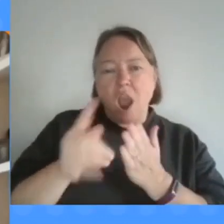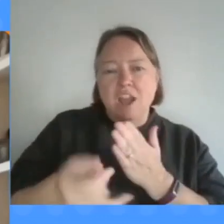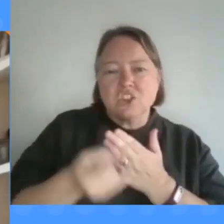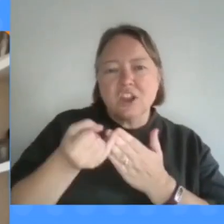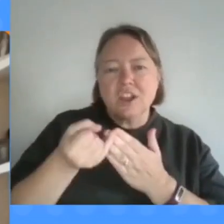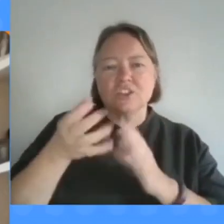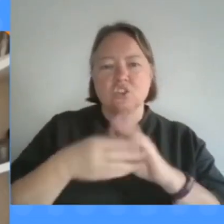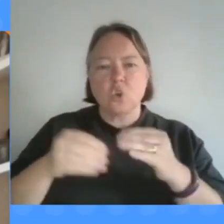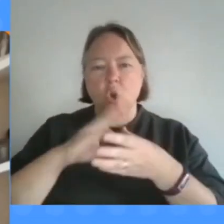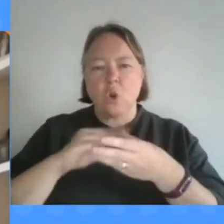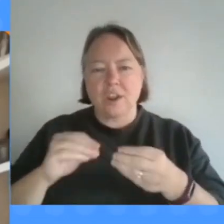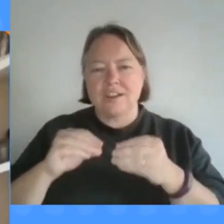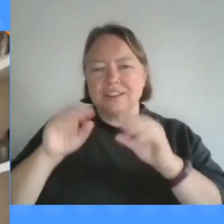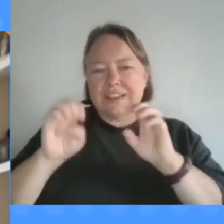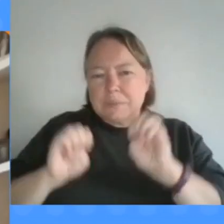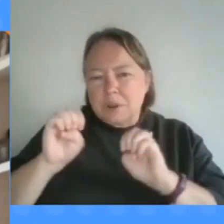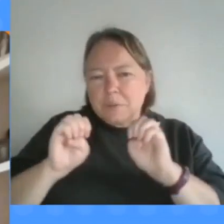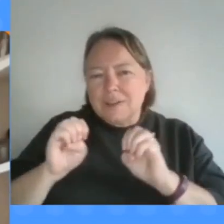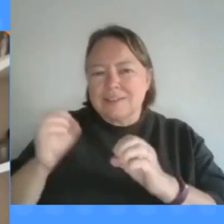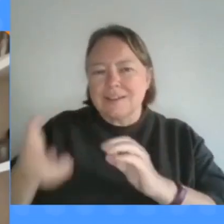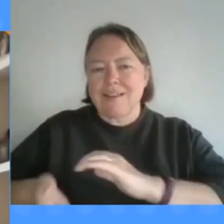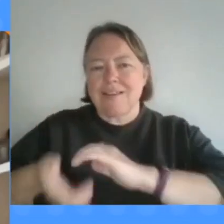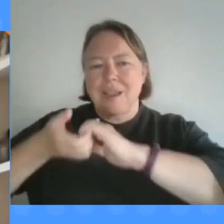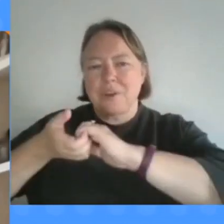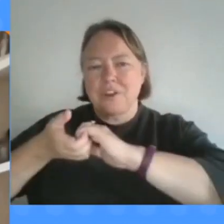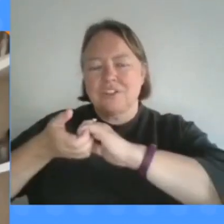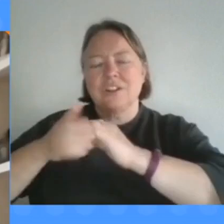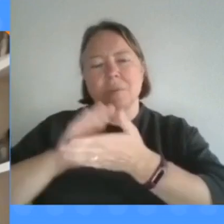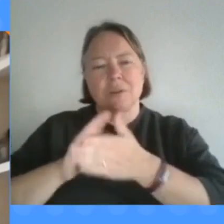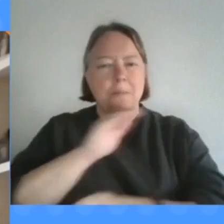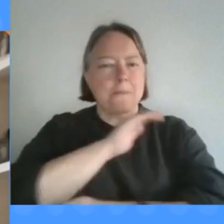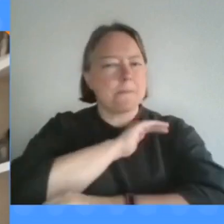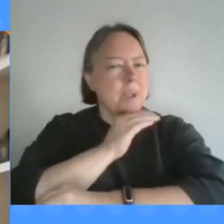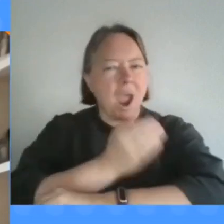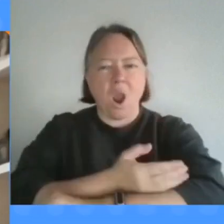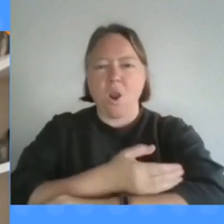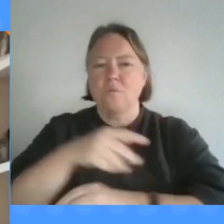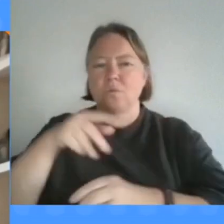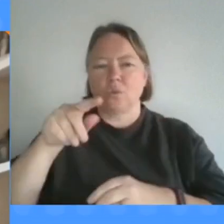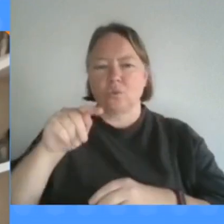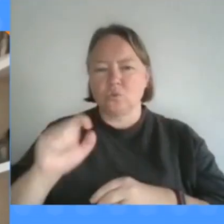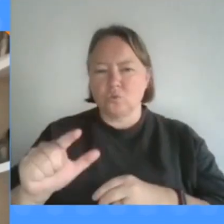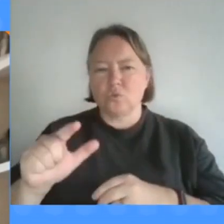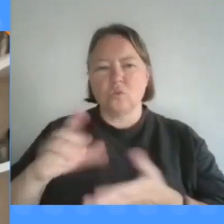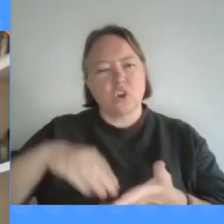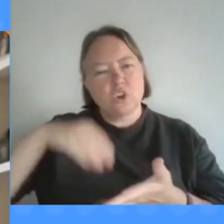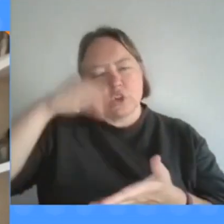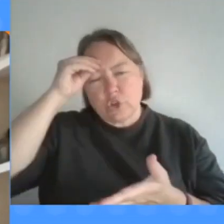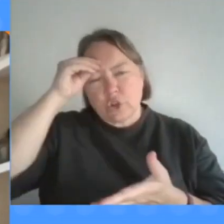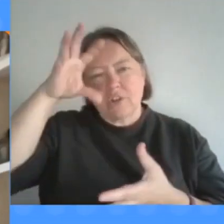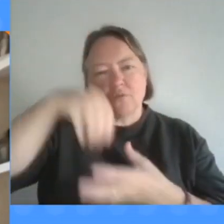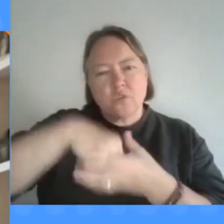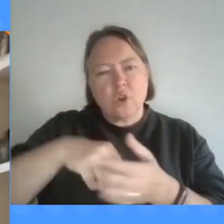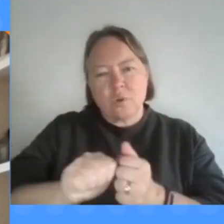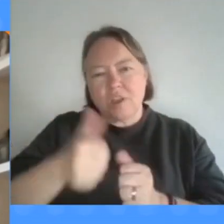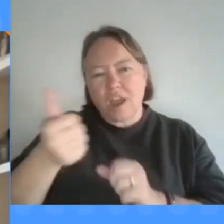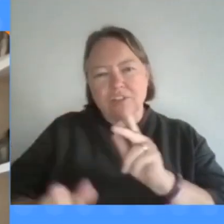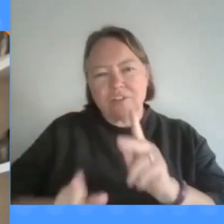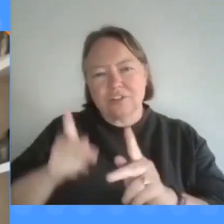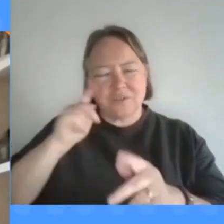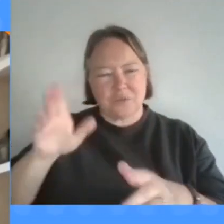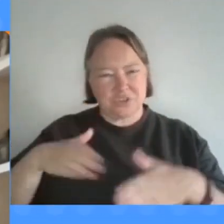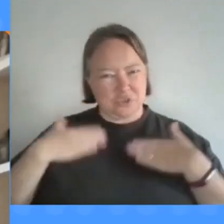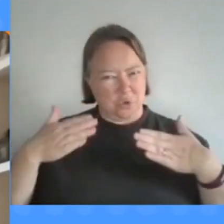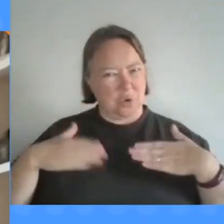experiments, and collaboration, it becomes a powerful tool for learning, for engagement with others, and for